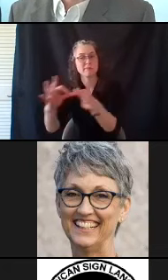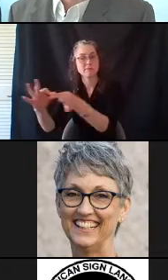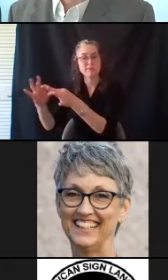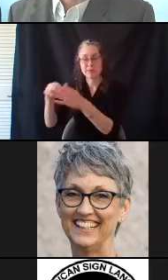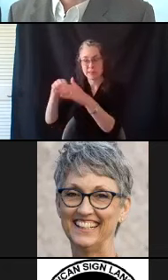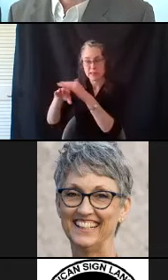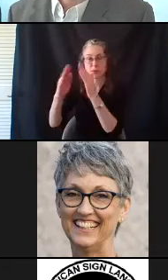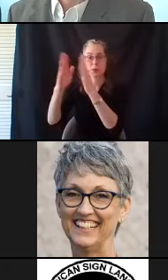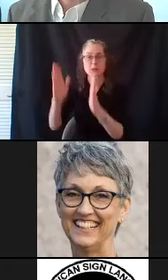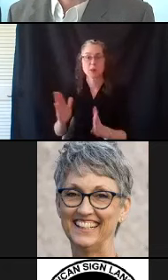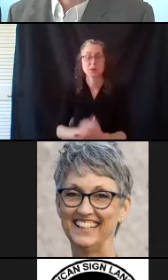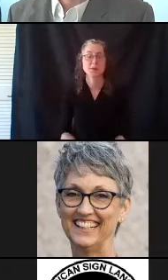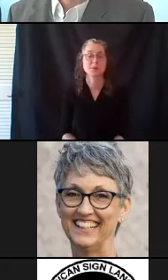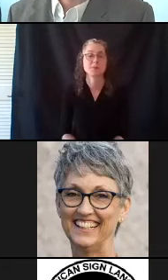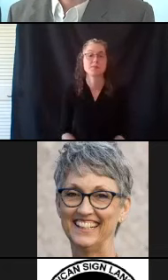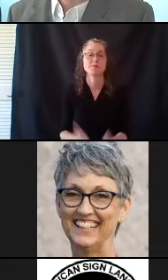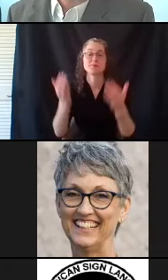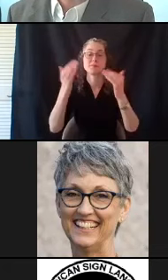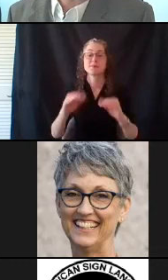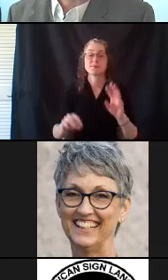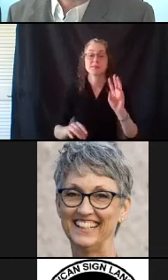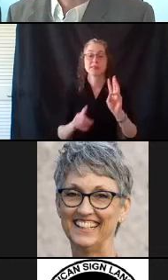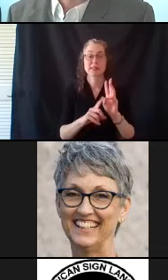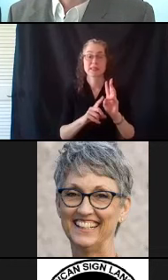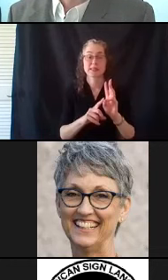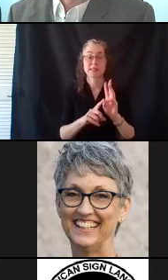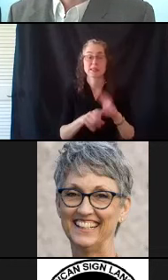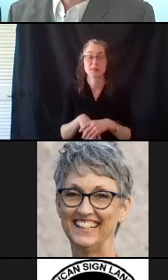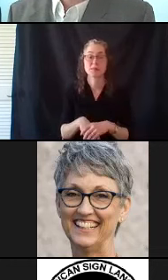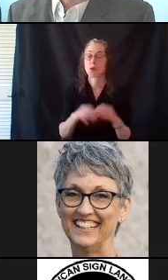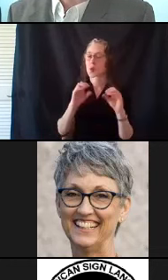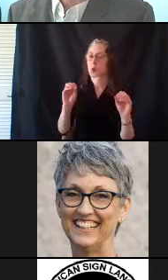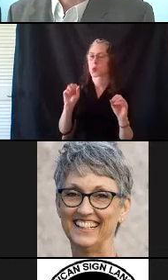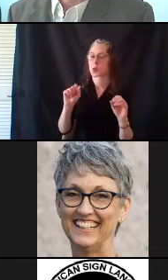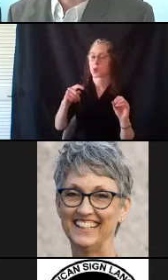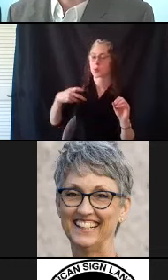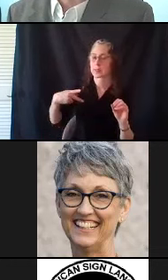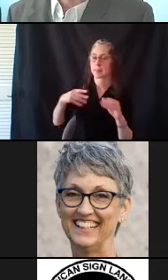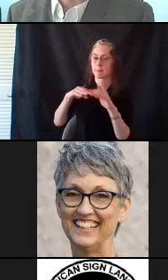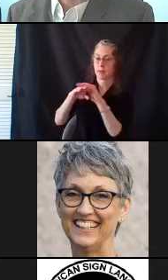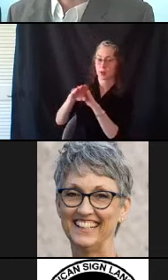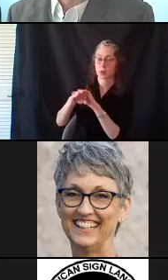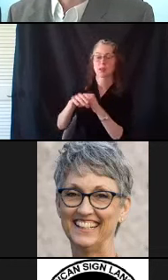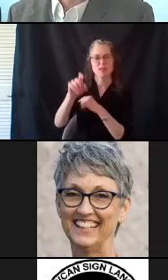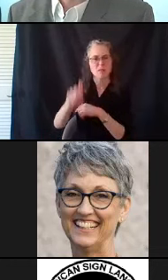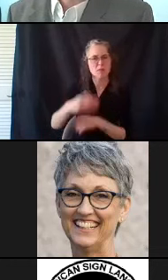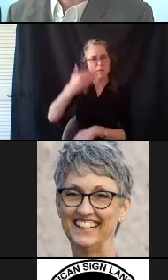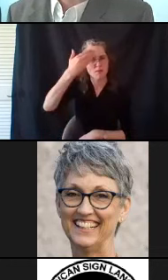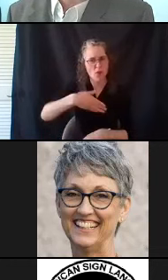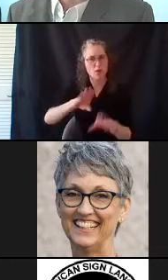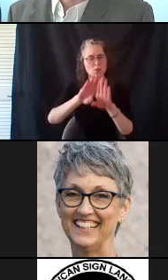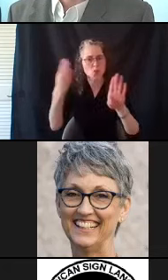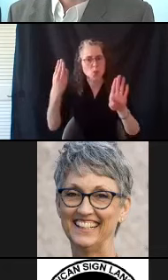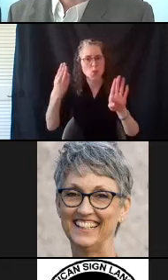Myth number 6 also speaks to the zero-step entrance, saying that it must be located at the front of the house.